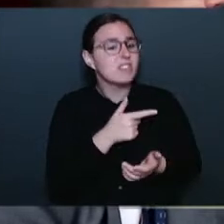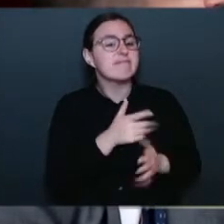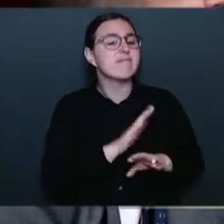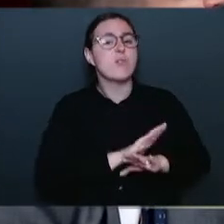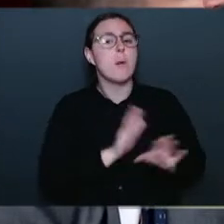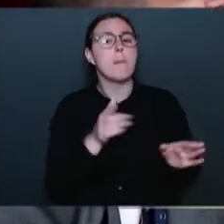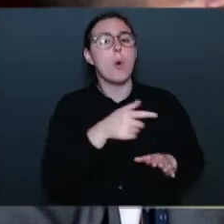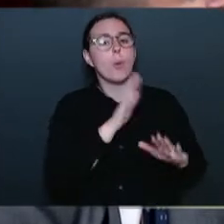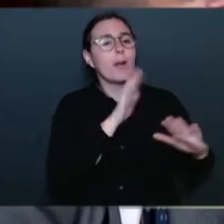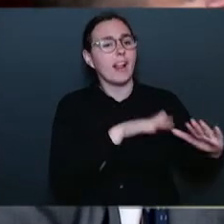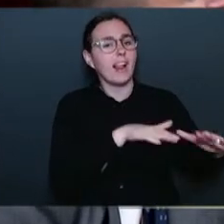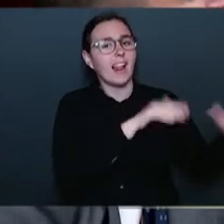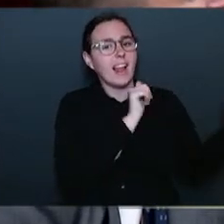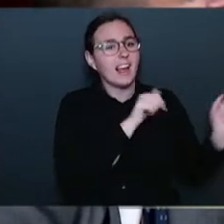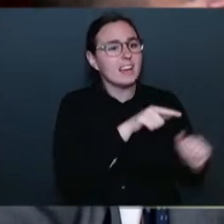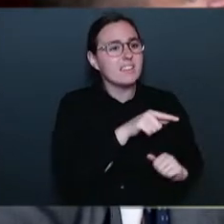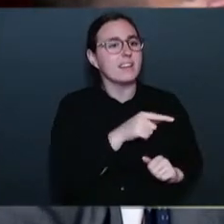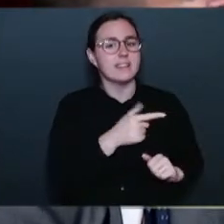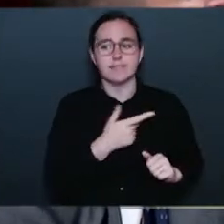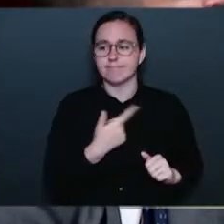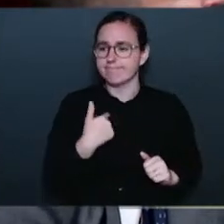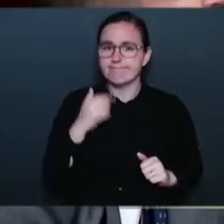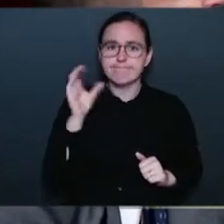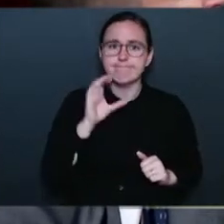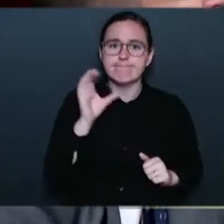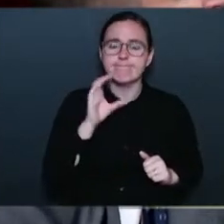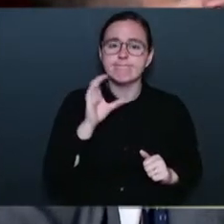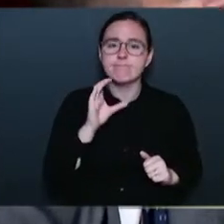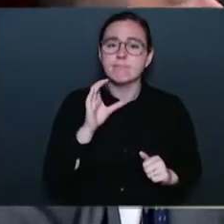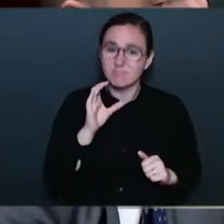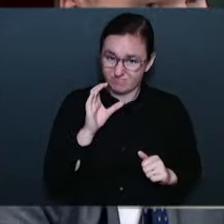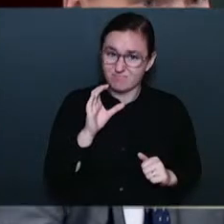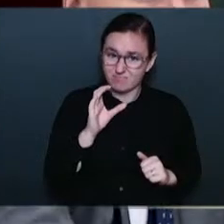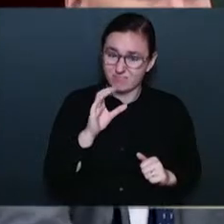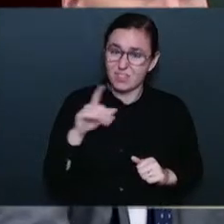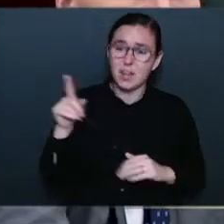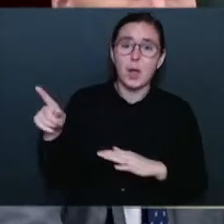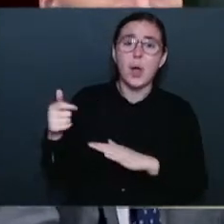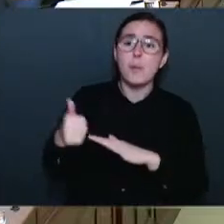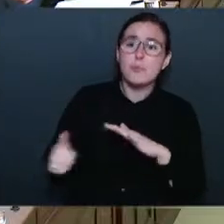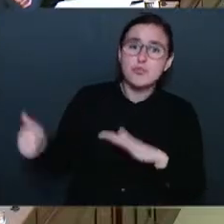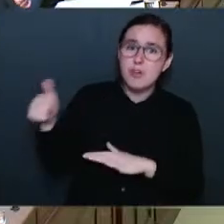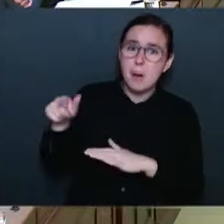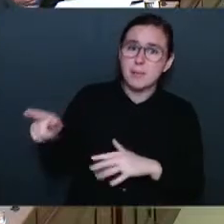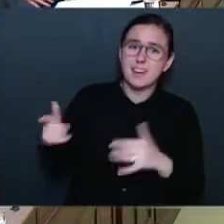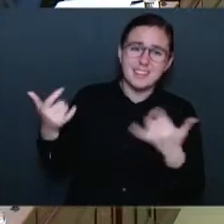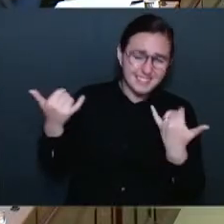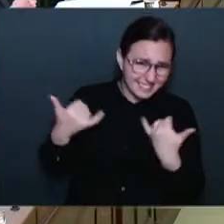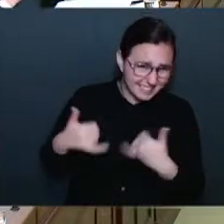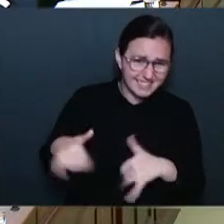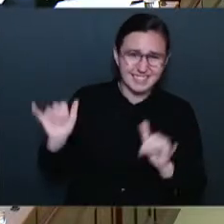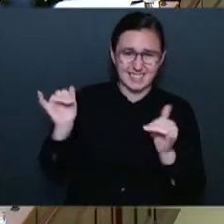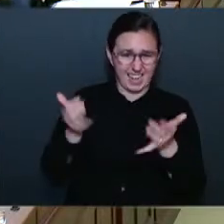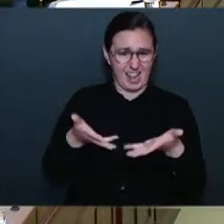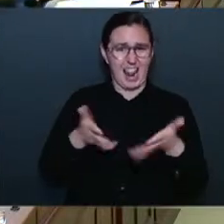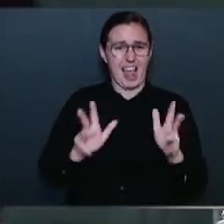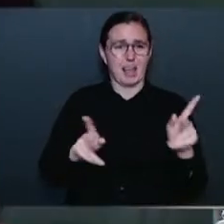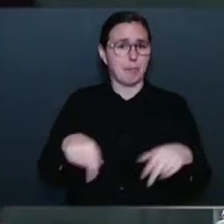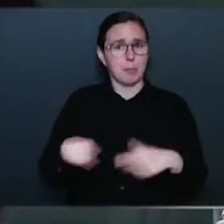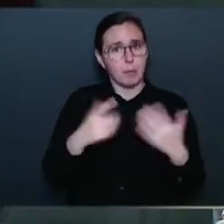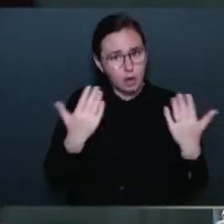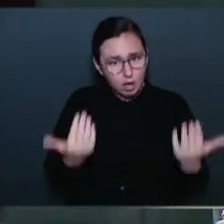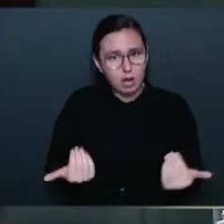so instead of passing it why did the premier choose to leave albertans waiting yet again The Honorable the premier has the call